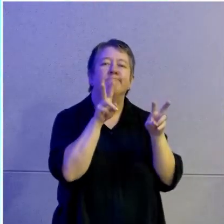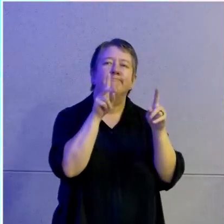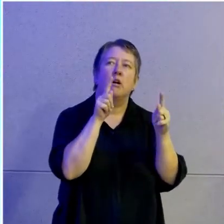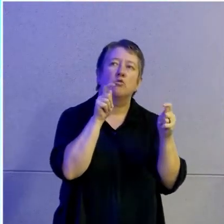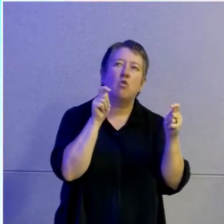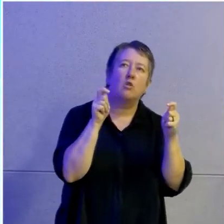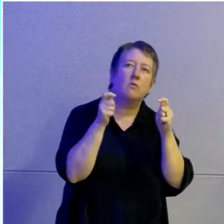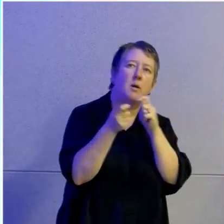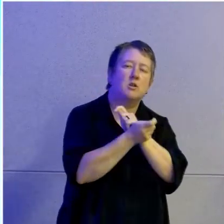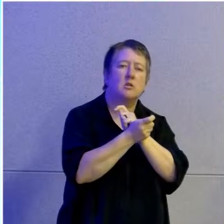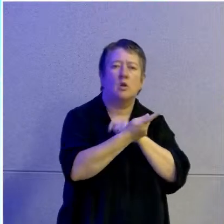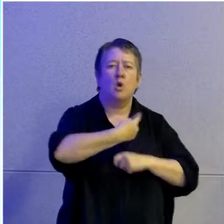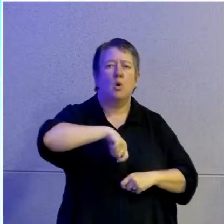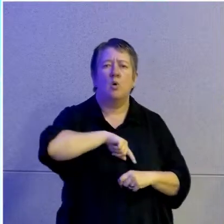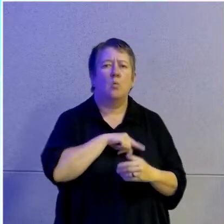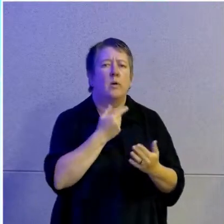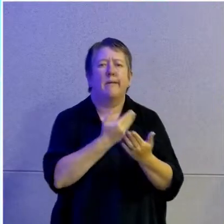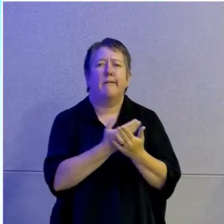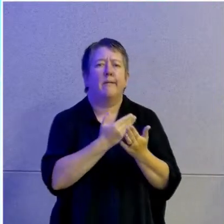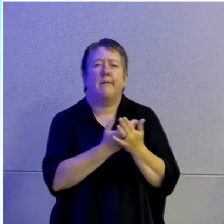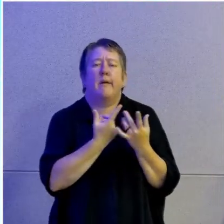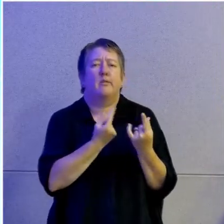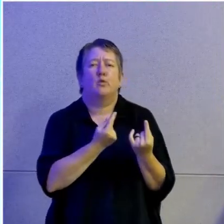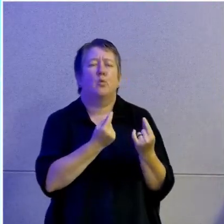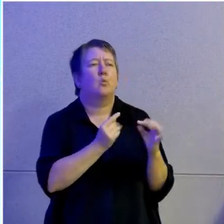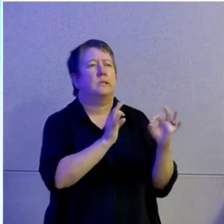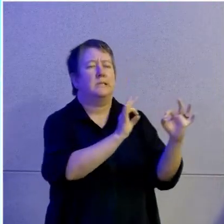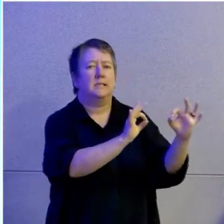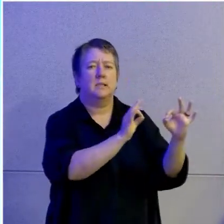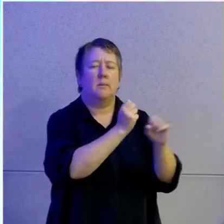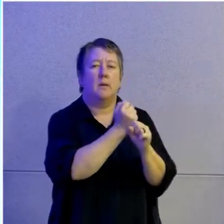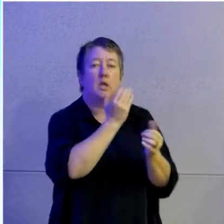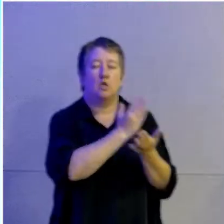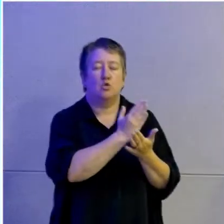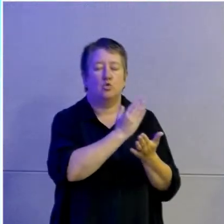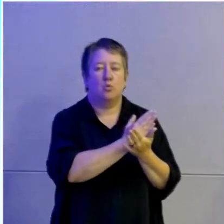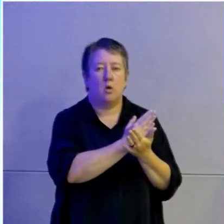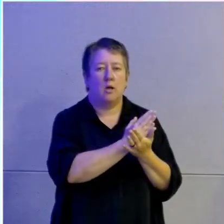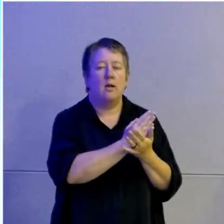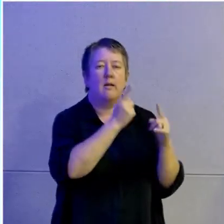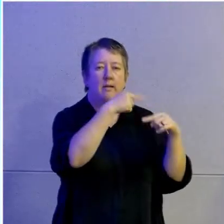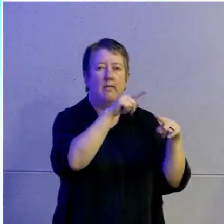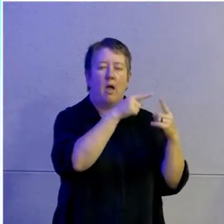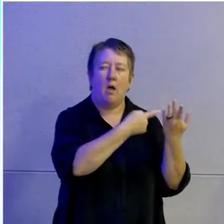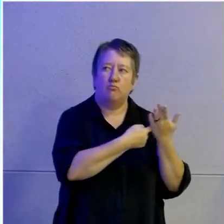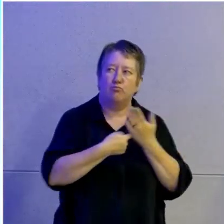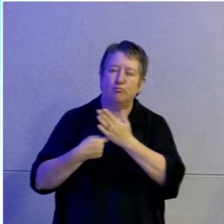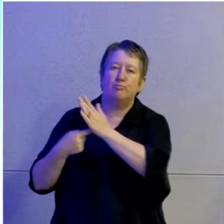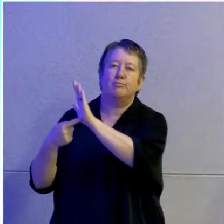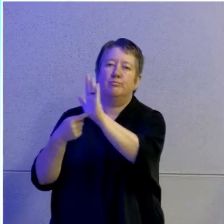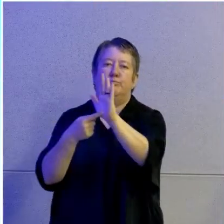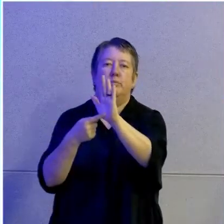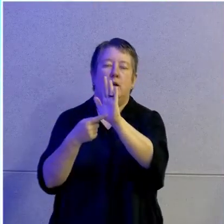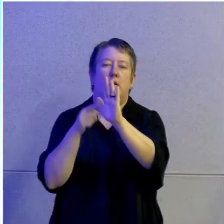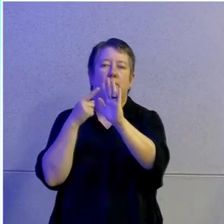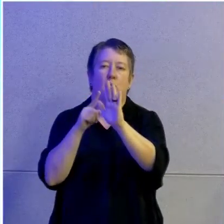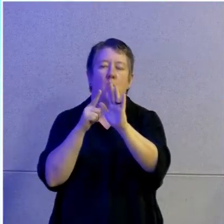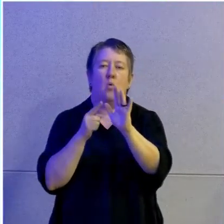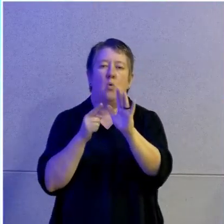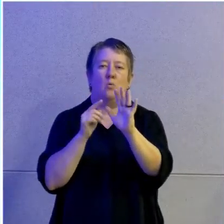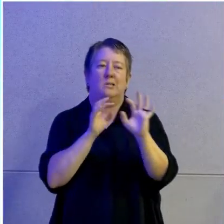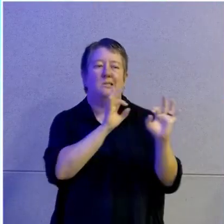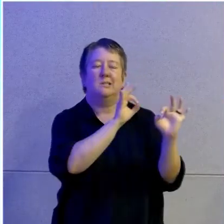what is it that we can do to such institutions to make sure that we put them on the map when it comes to the support of